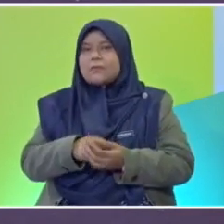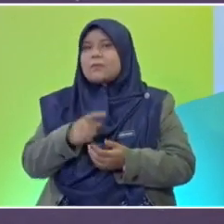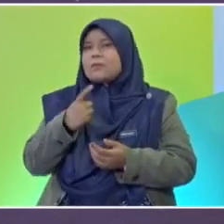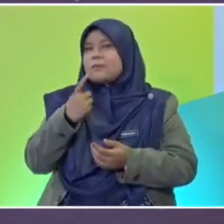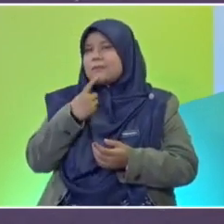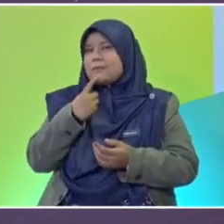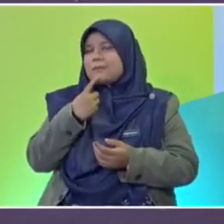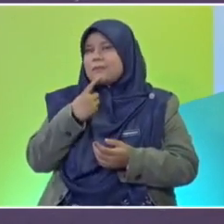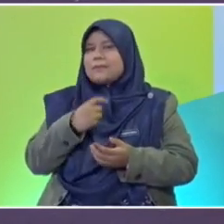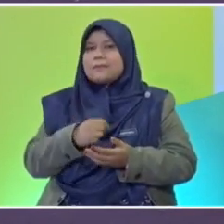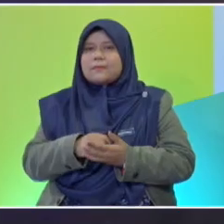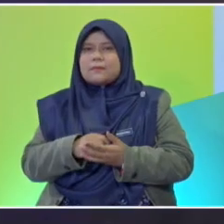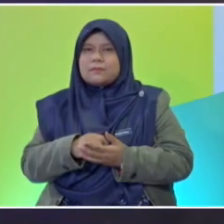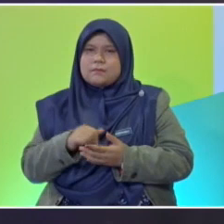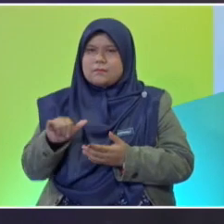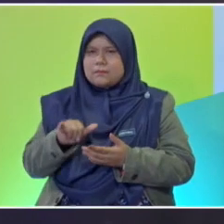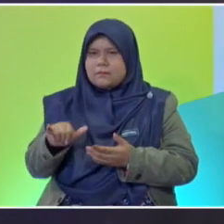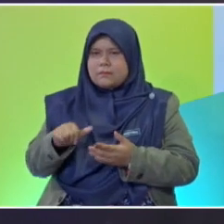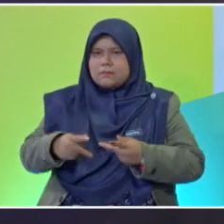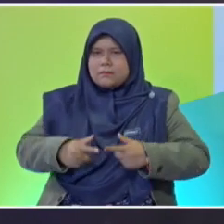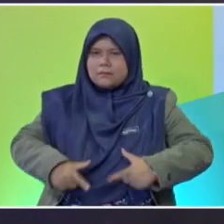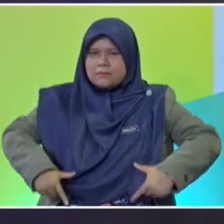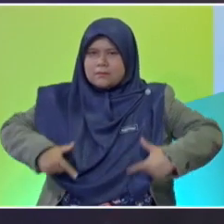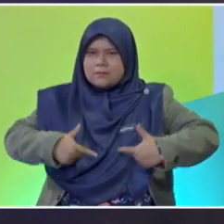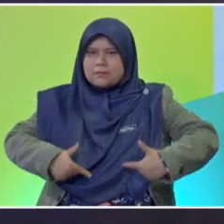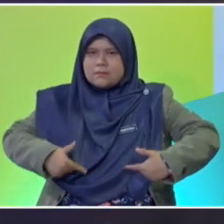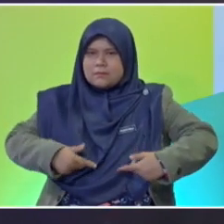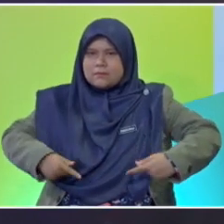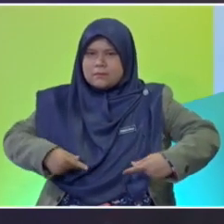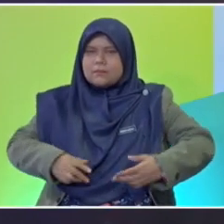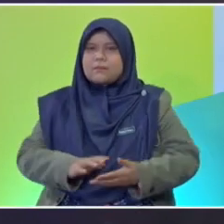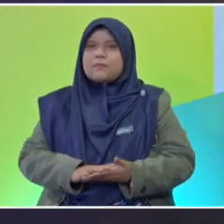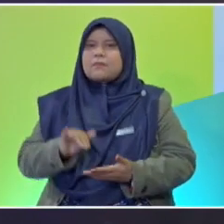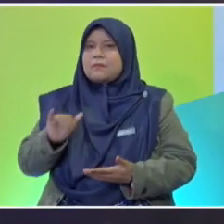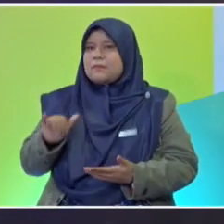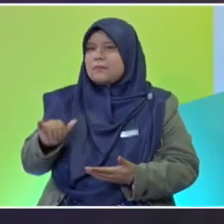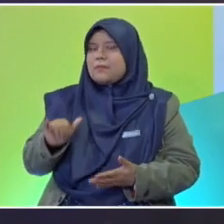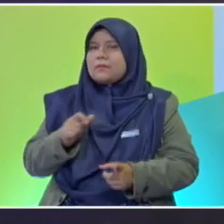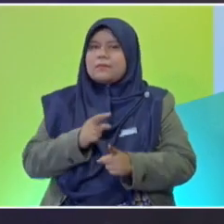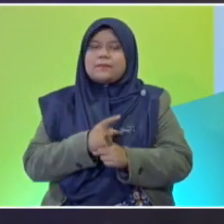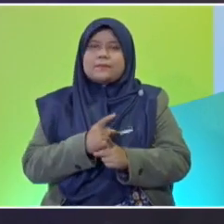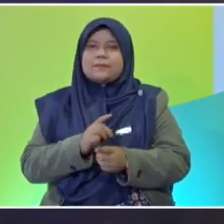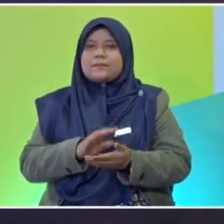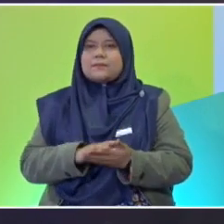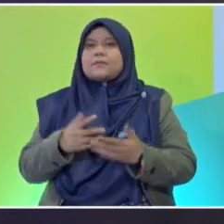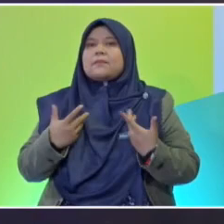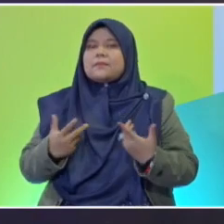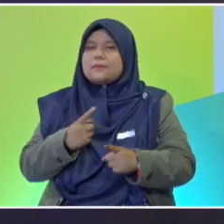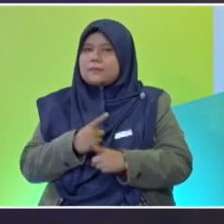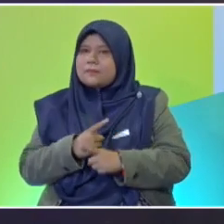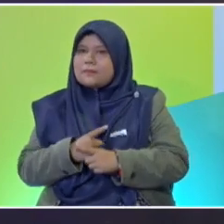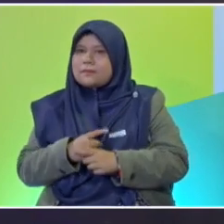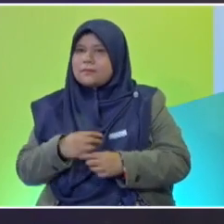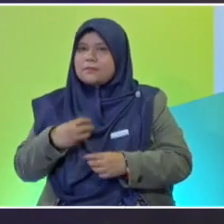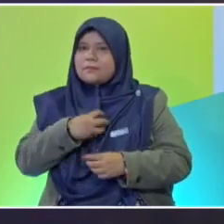Oh, that looks like lungs, teacher. Yes, you're right. Those are lungs. all right. What about this one in the